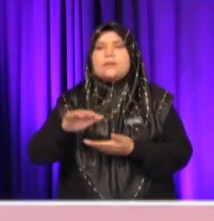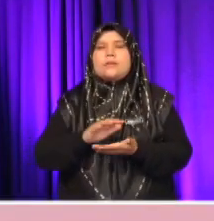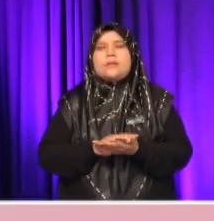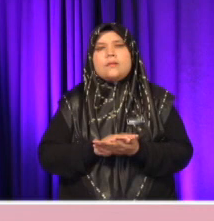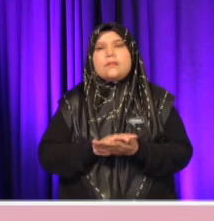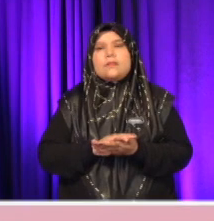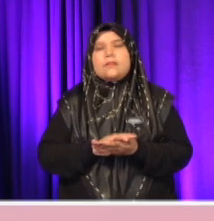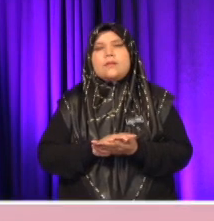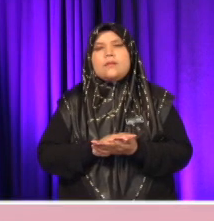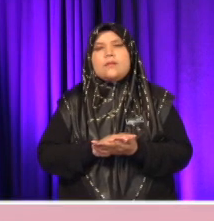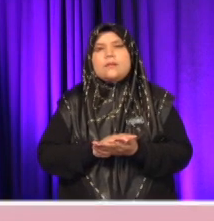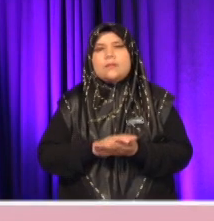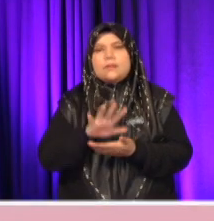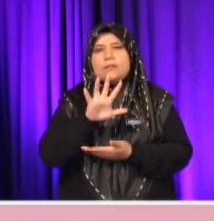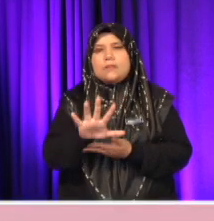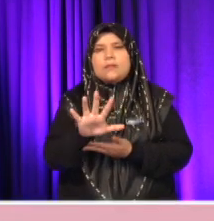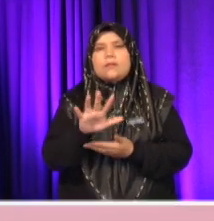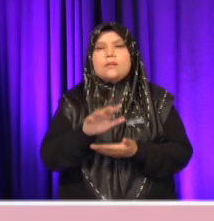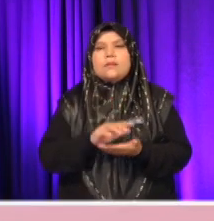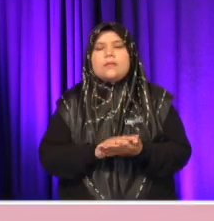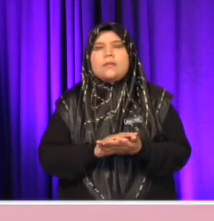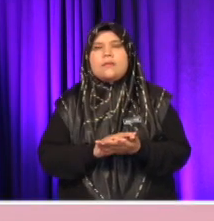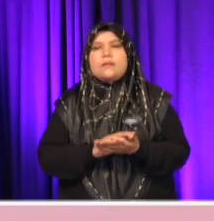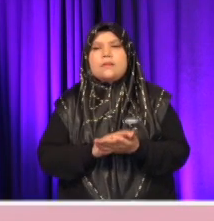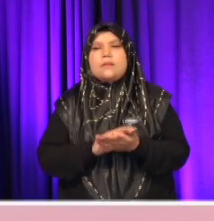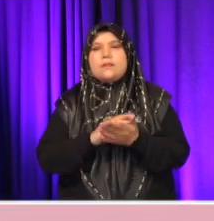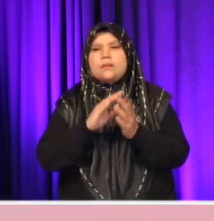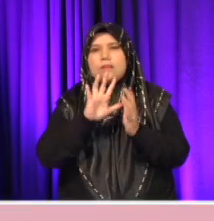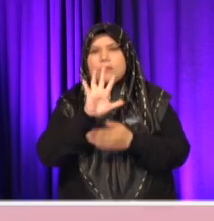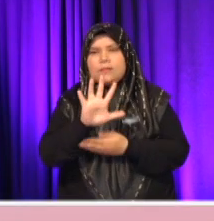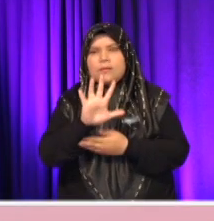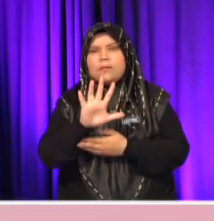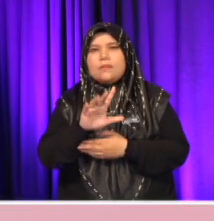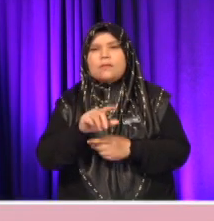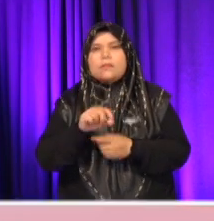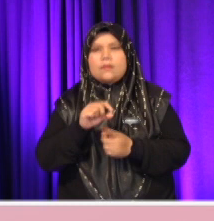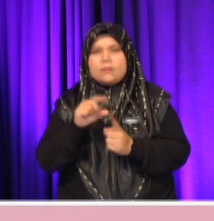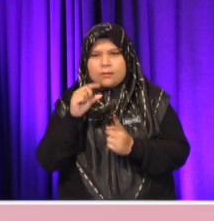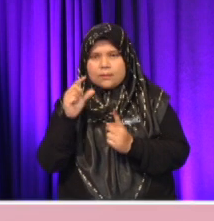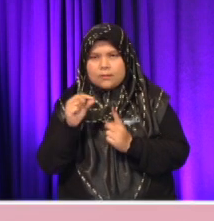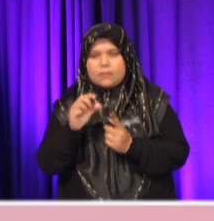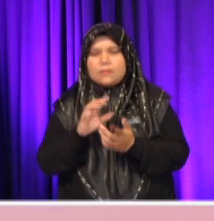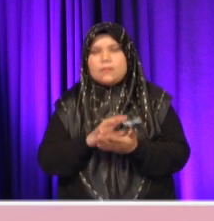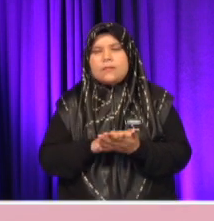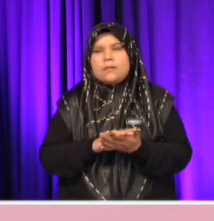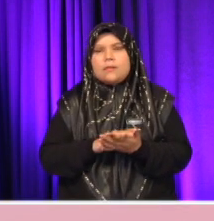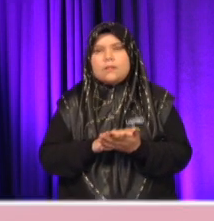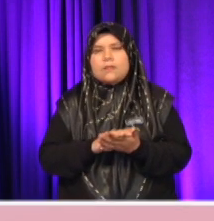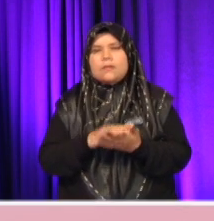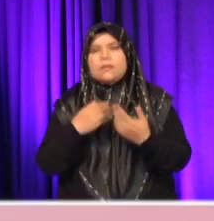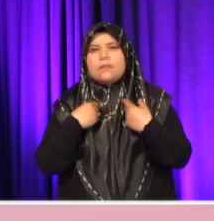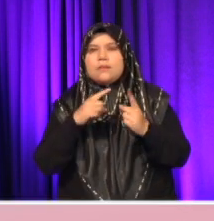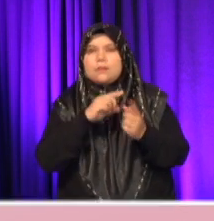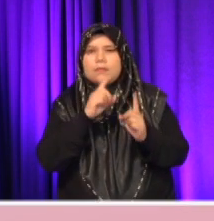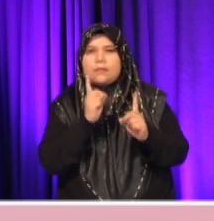are actually 5 different descriptions of 5 different things. Okay. All right. And then you're given the first